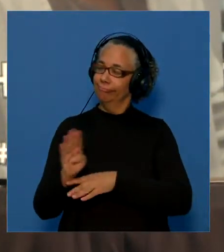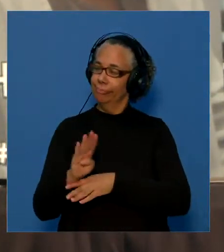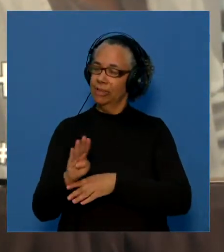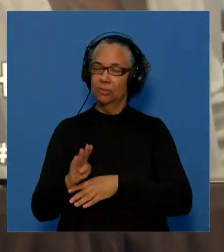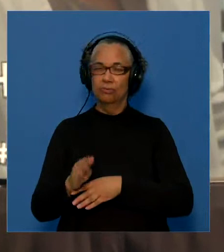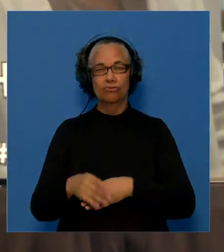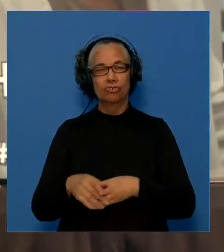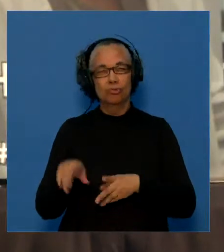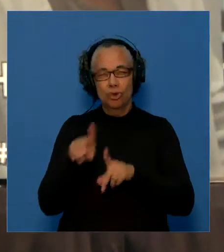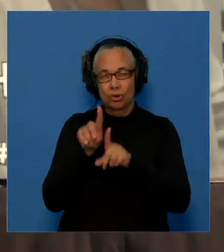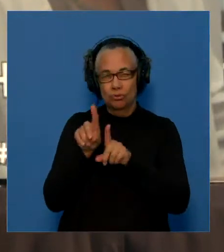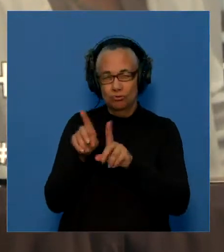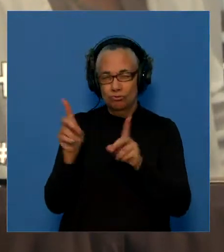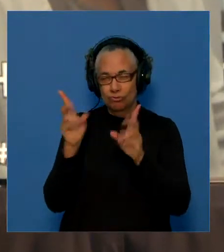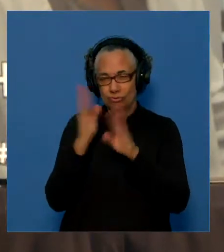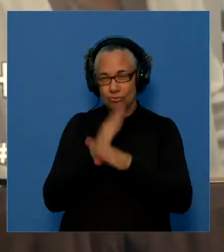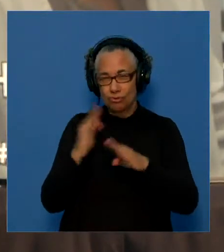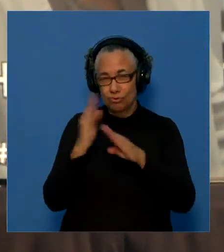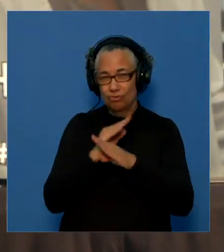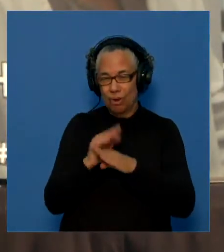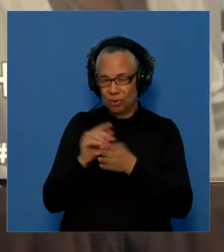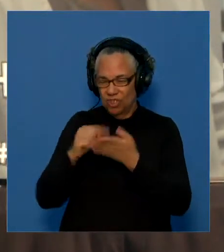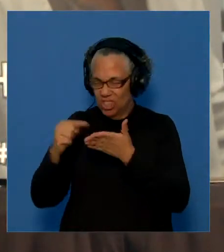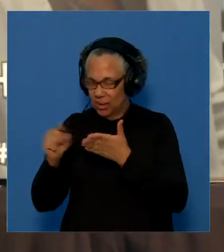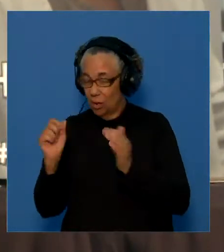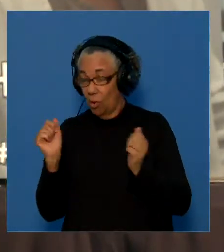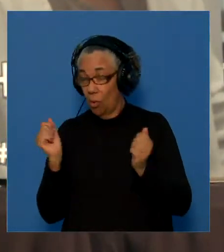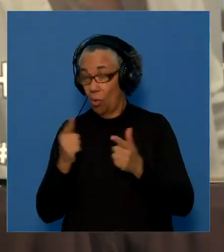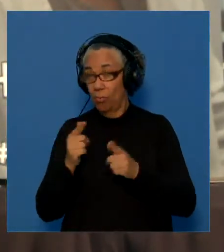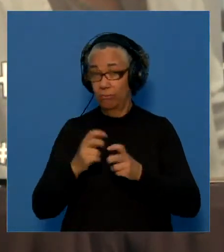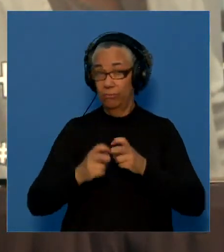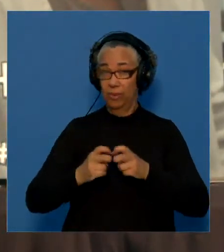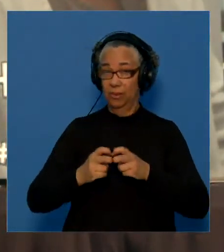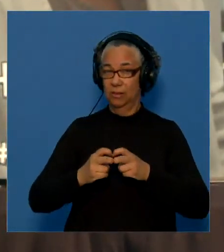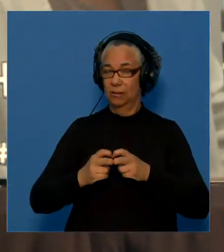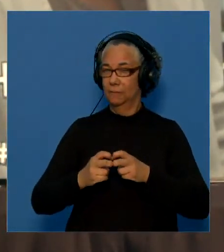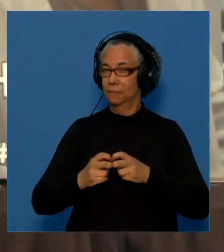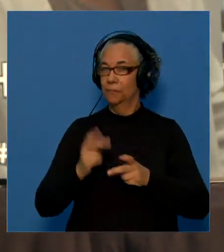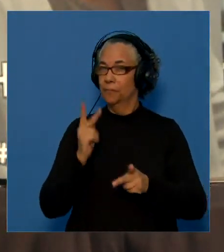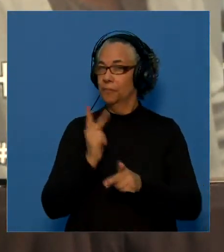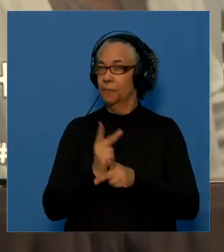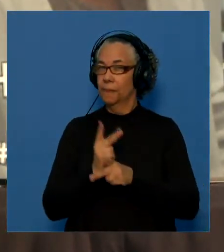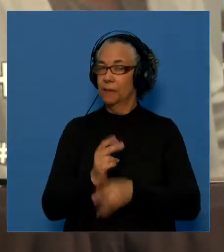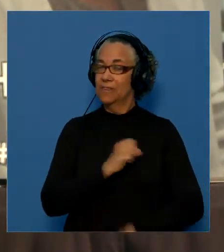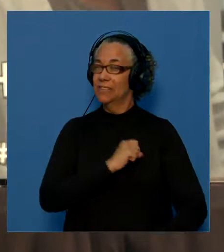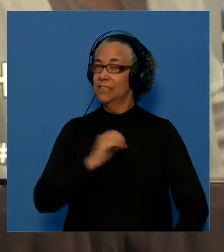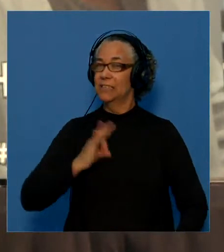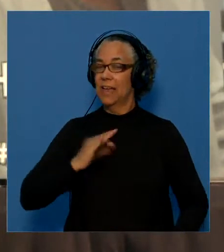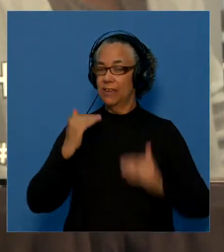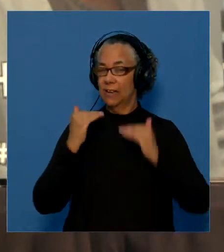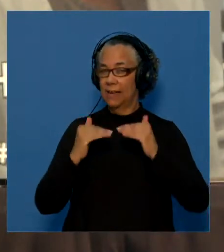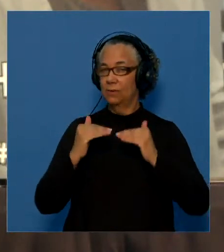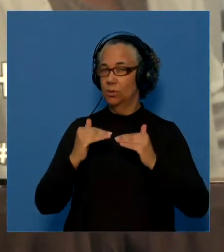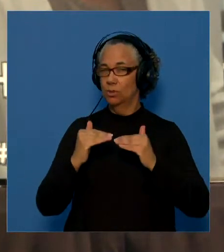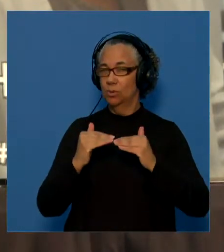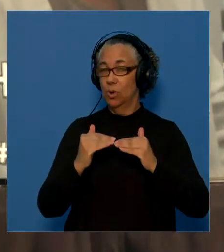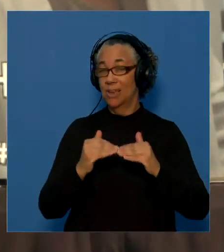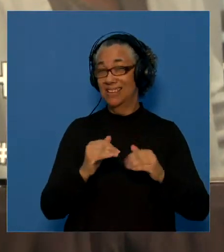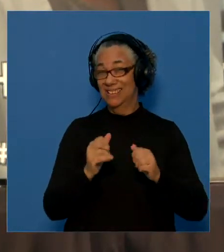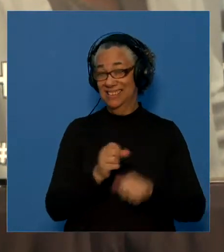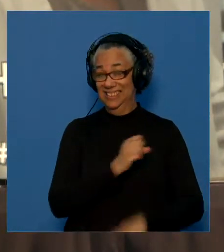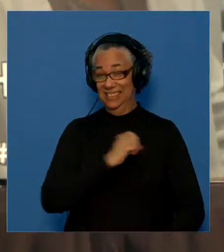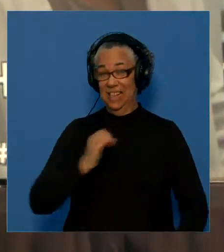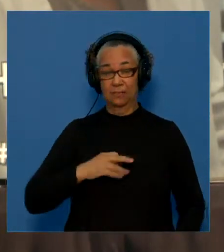areas and enact solutions where needed, maintained peak staffing levels by transferring staff from other areas